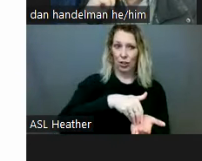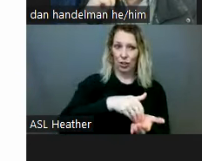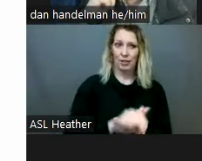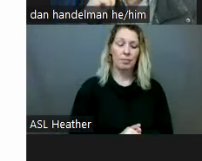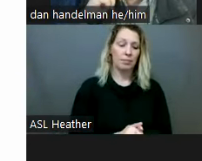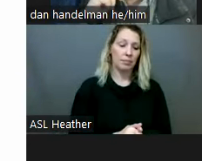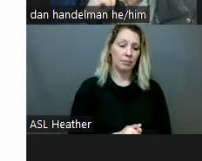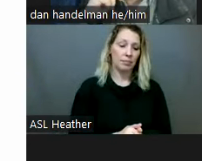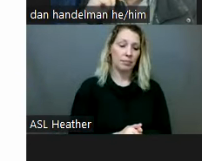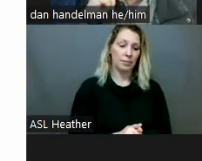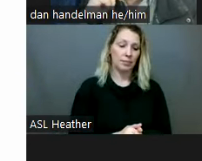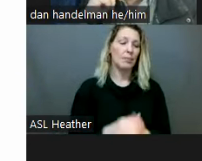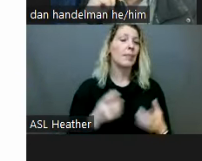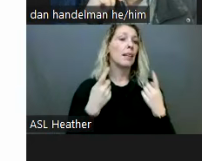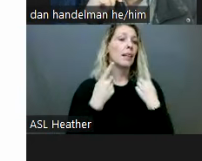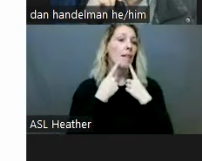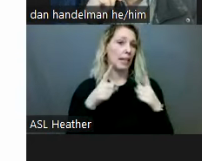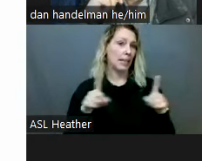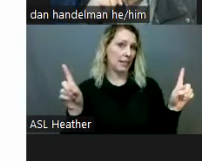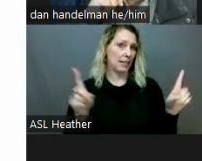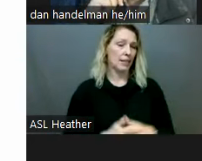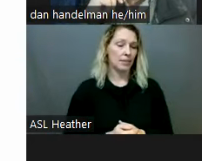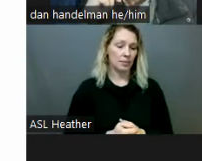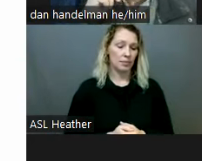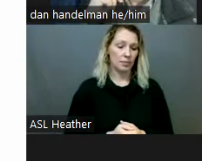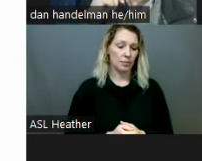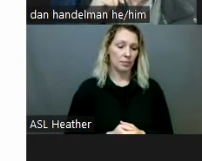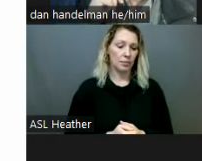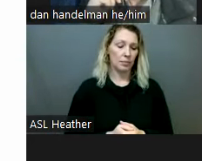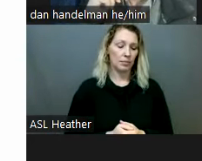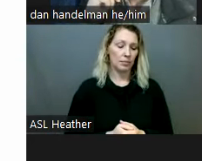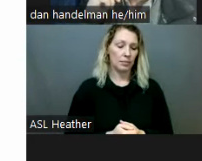community-centered. And 6, effectiveness.